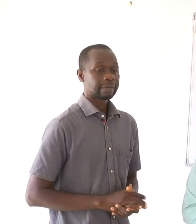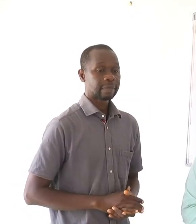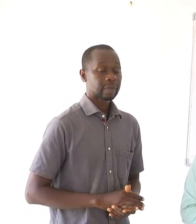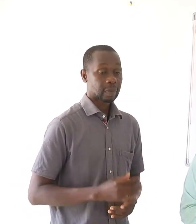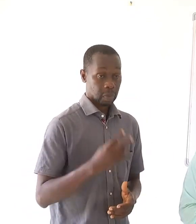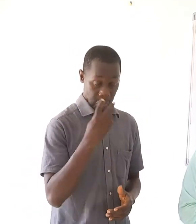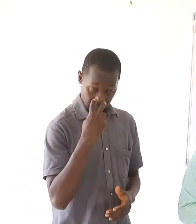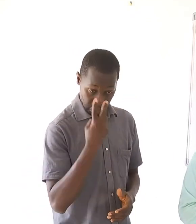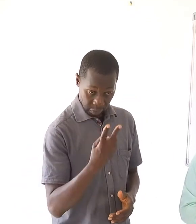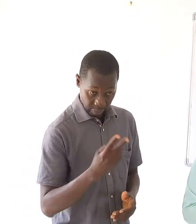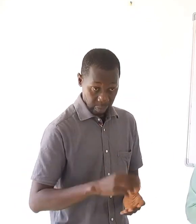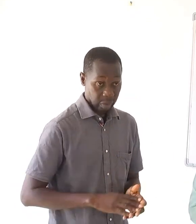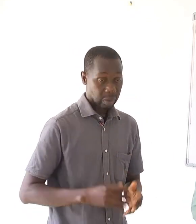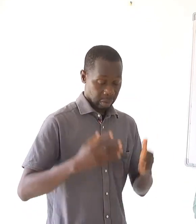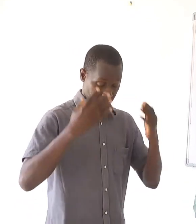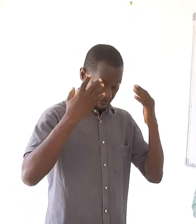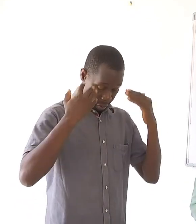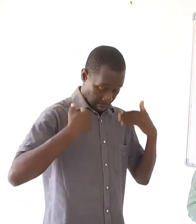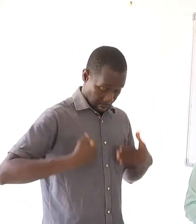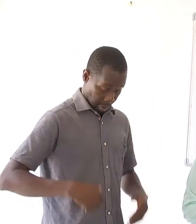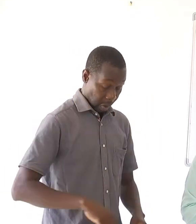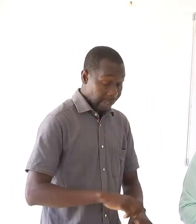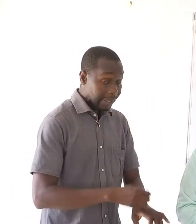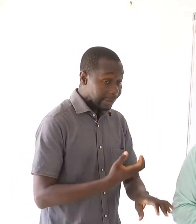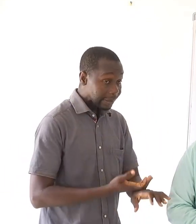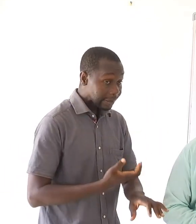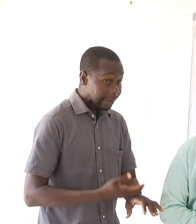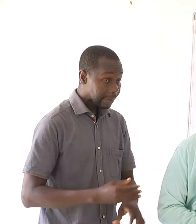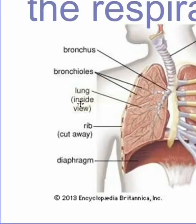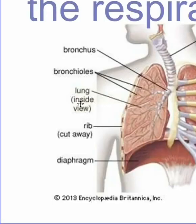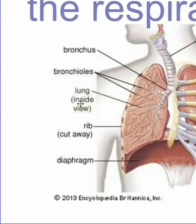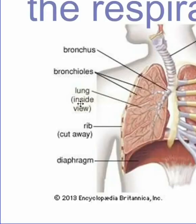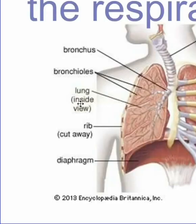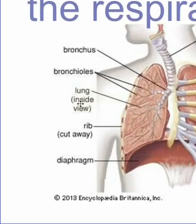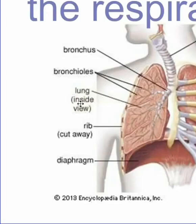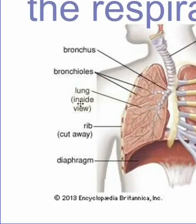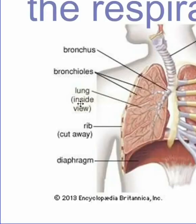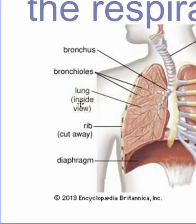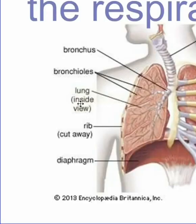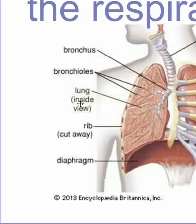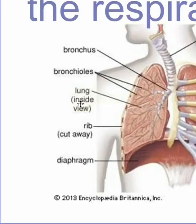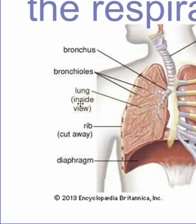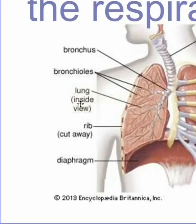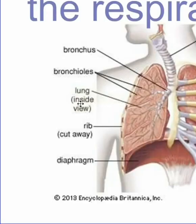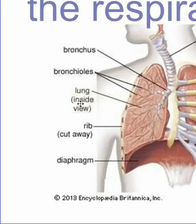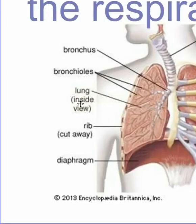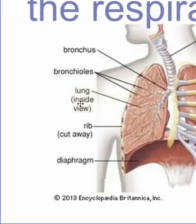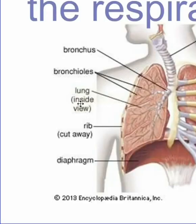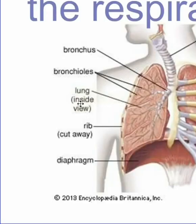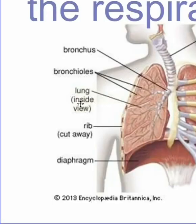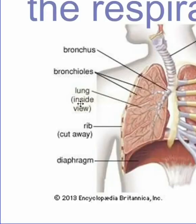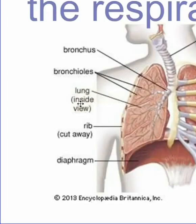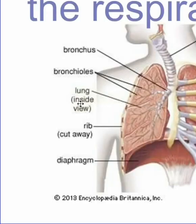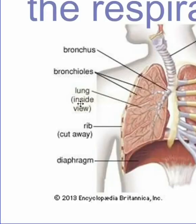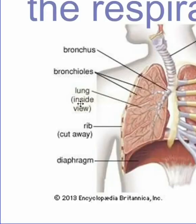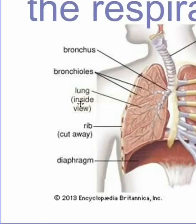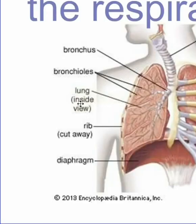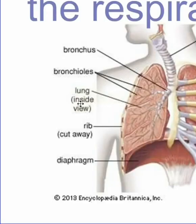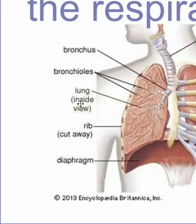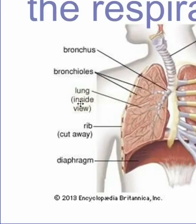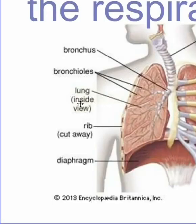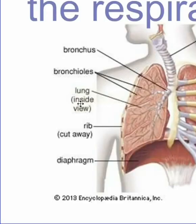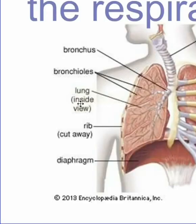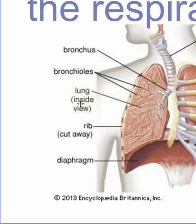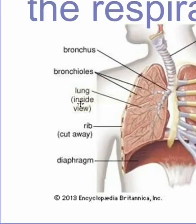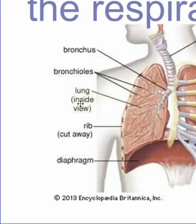We're looking at the body systems. Remember, we revised the things we've done in grade 7, that is the sense organs.